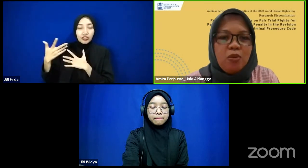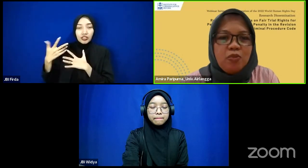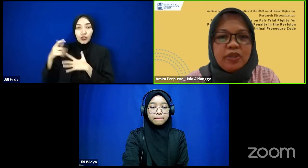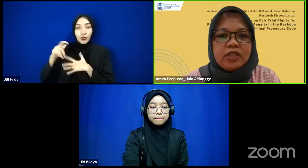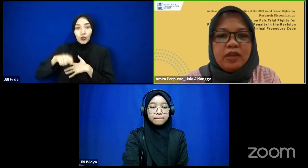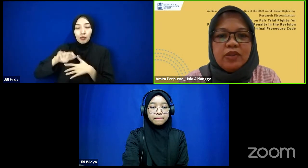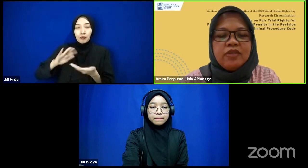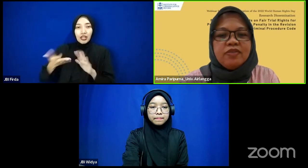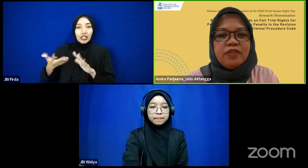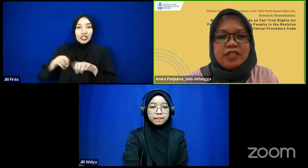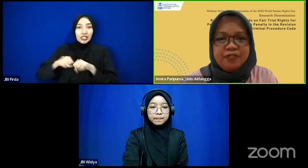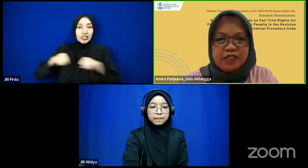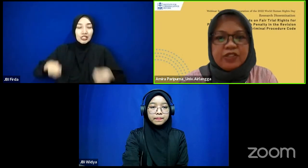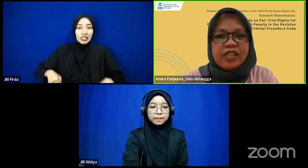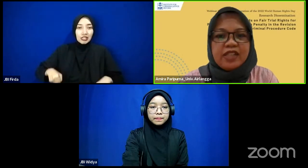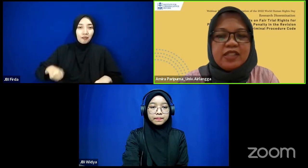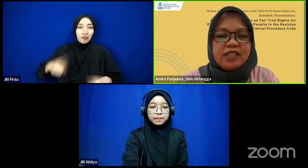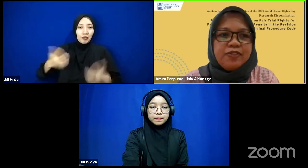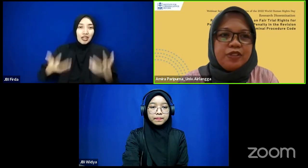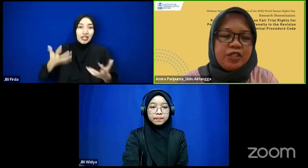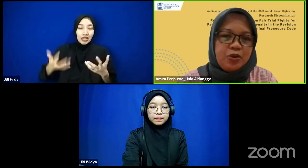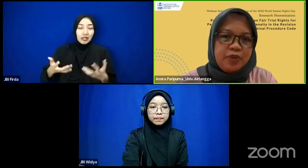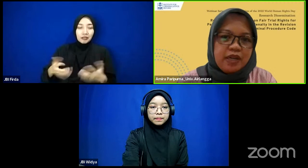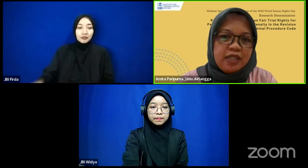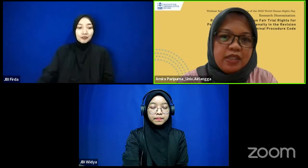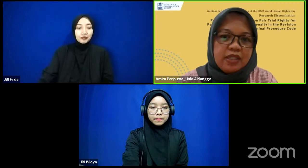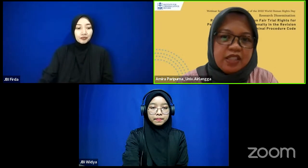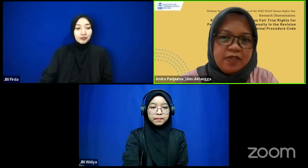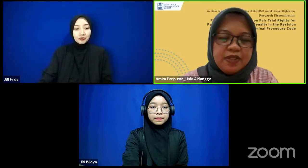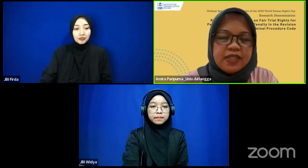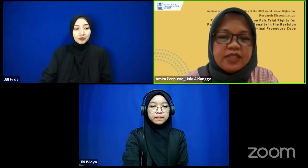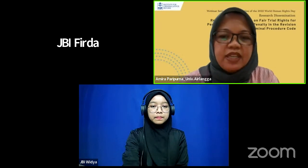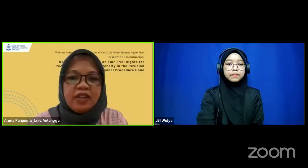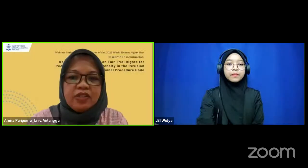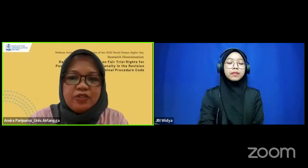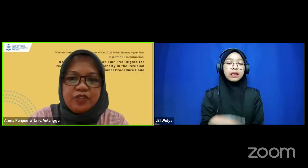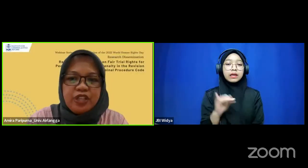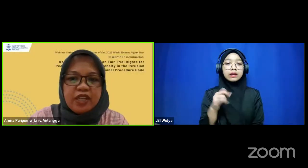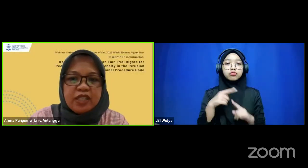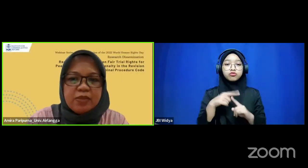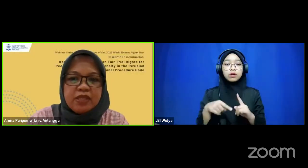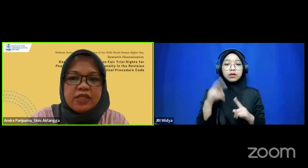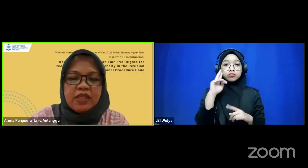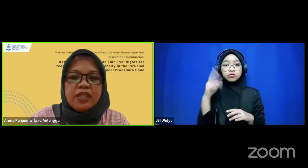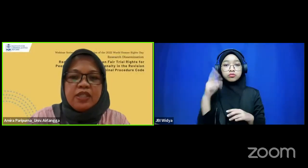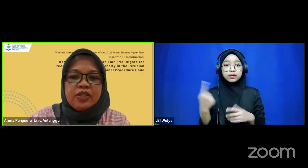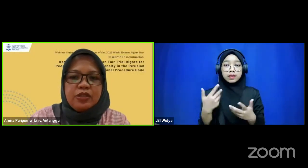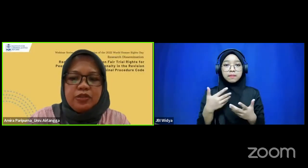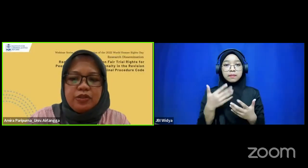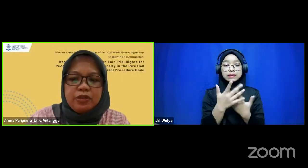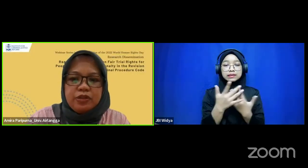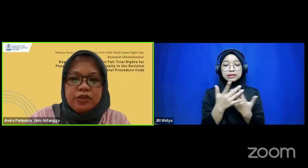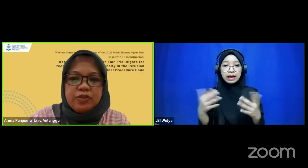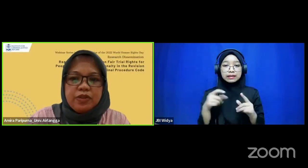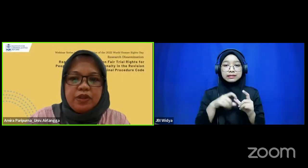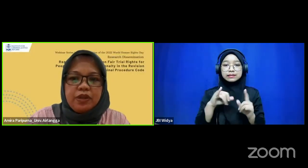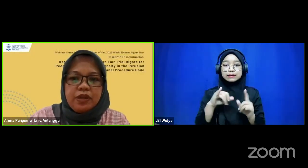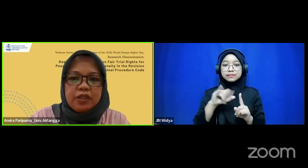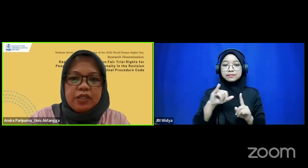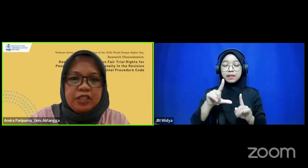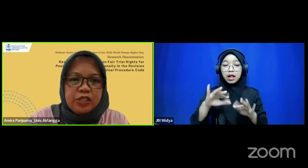is our homework now for civil society, for the human rights activists, and also for the academics